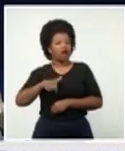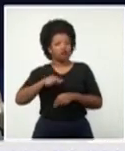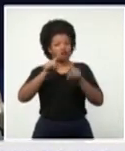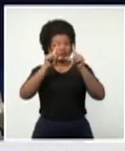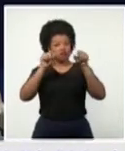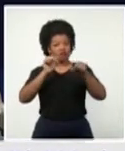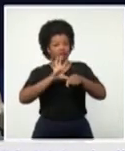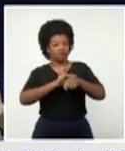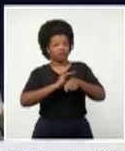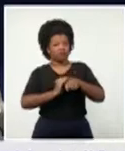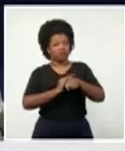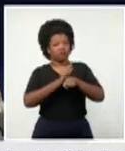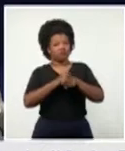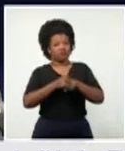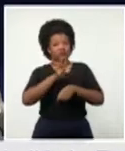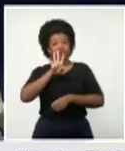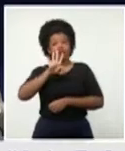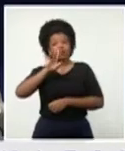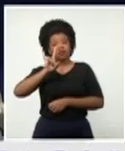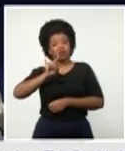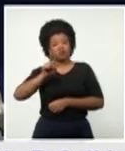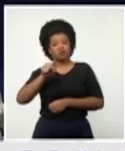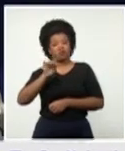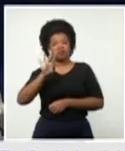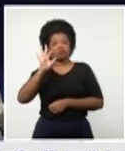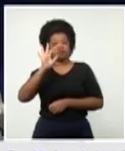female sex,